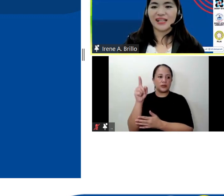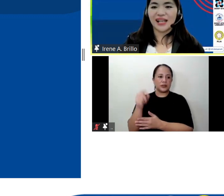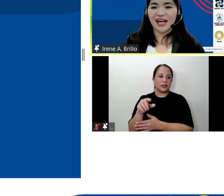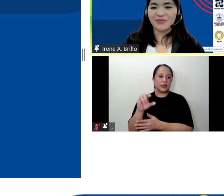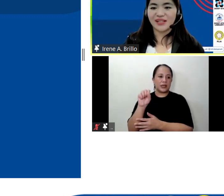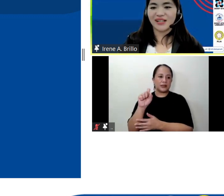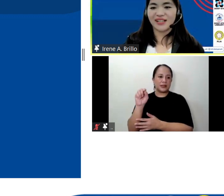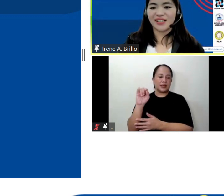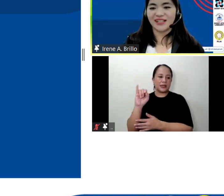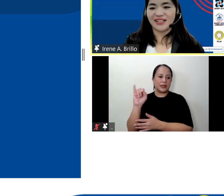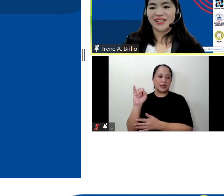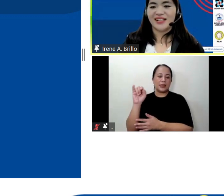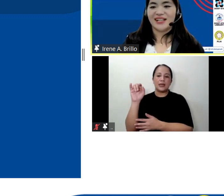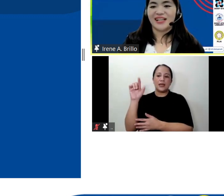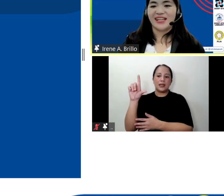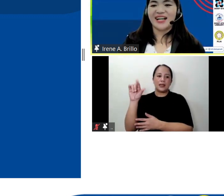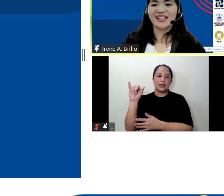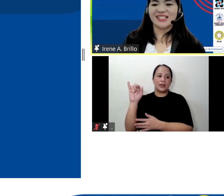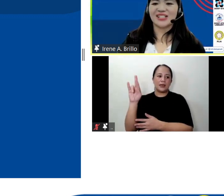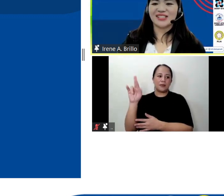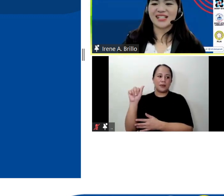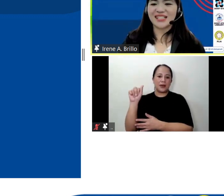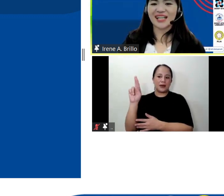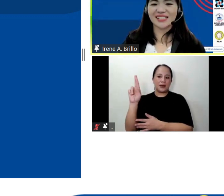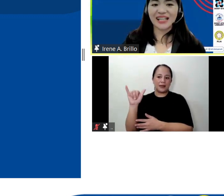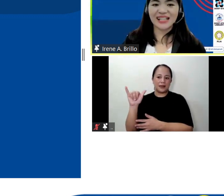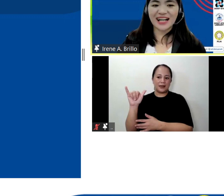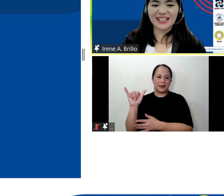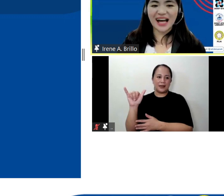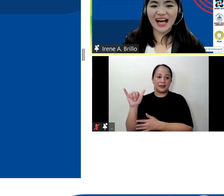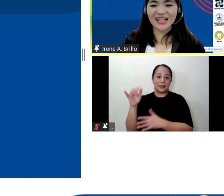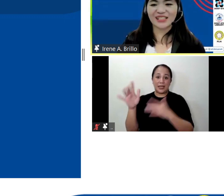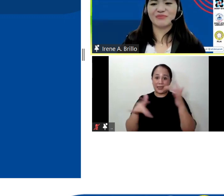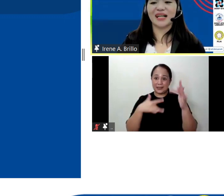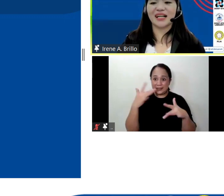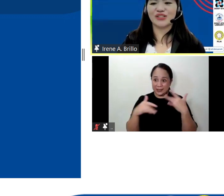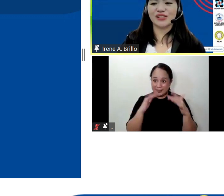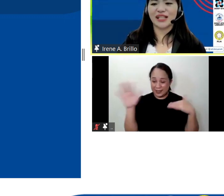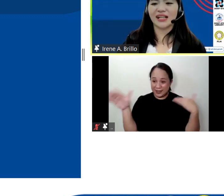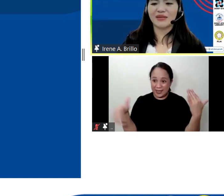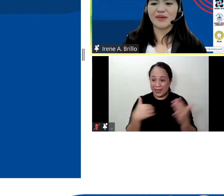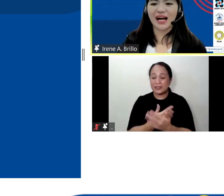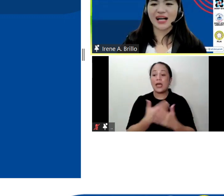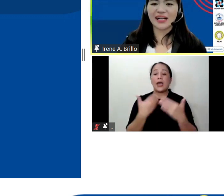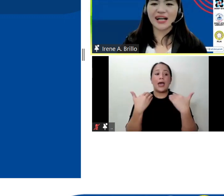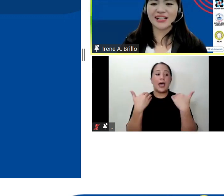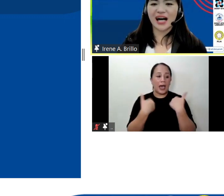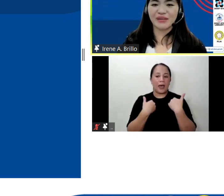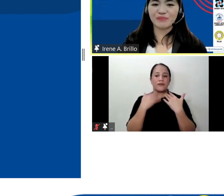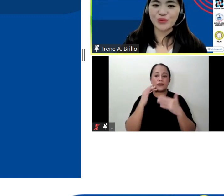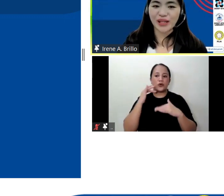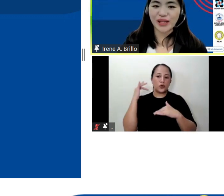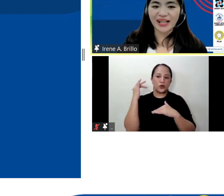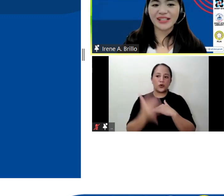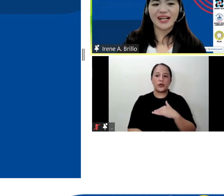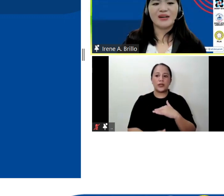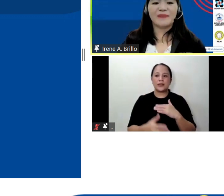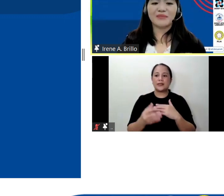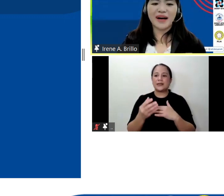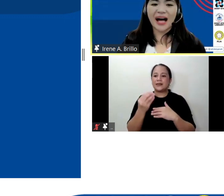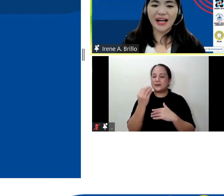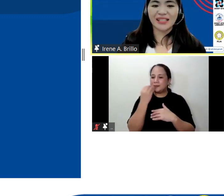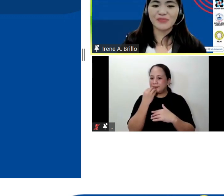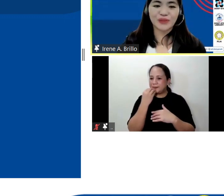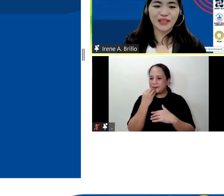facebook.com/STII library. Ayan. So since excited na ang lahat, magkakaroon tayo ng maagang hapunan